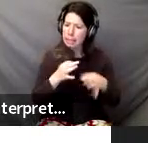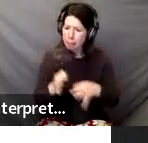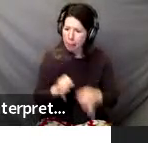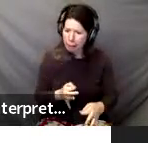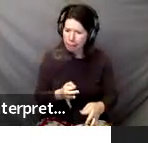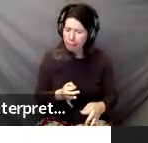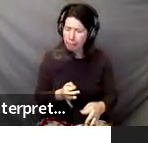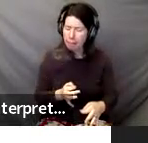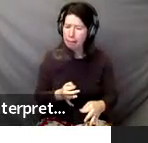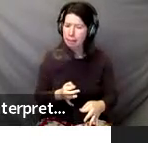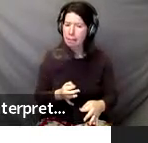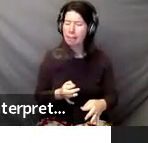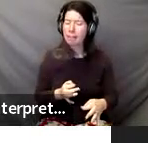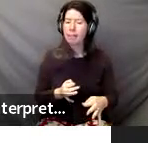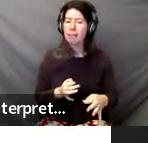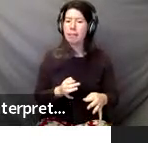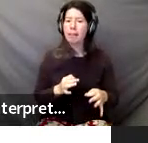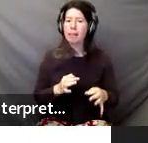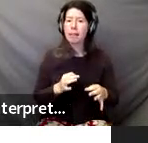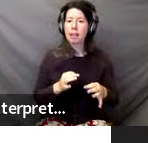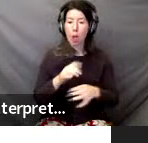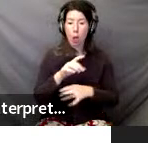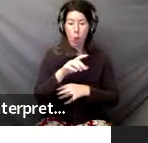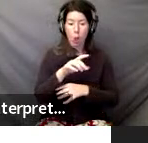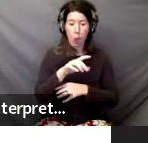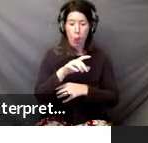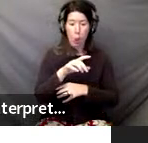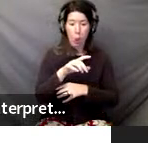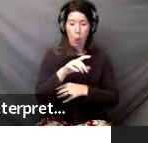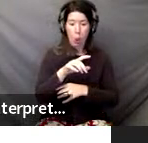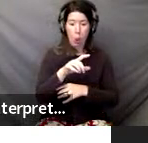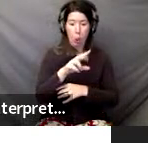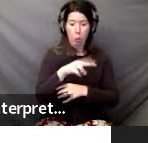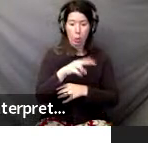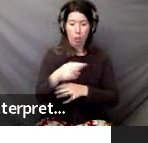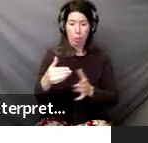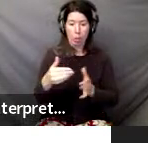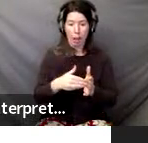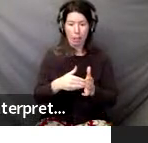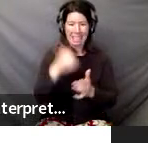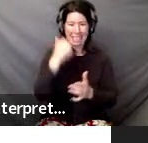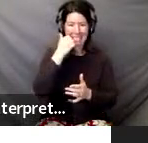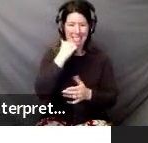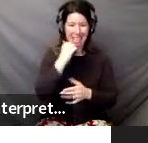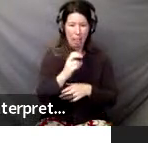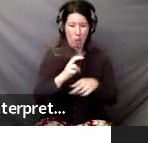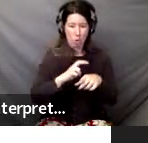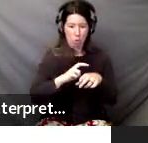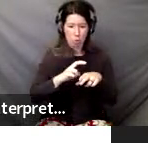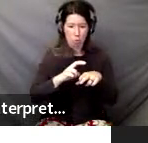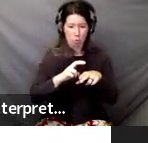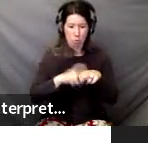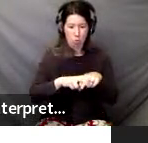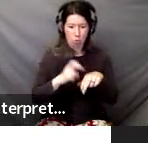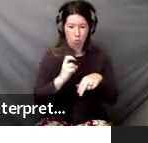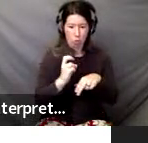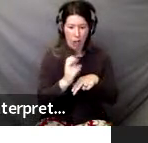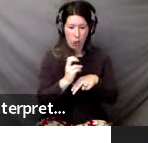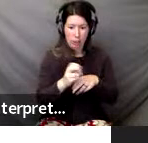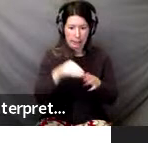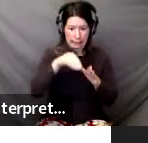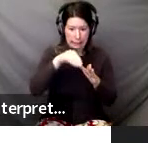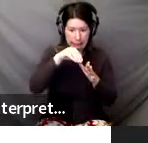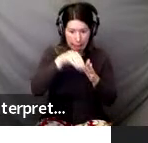decline in 22,000 daily riders on the transit. The